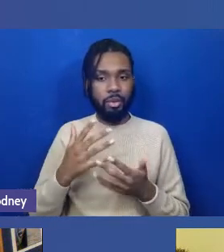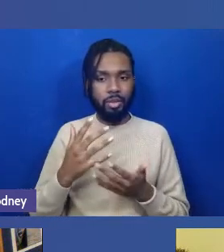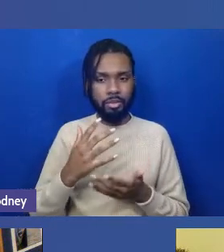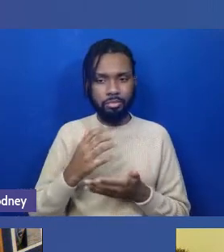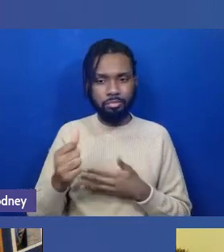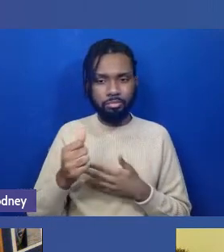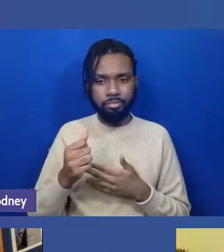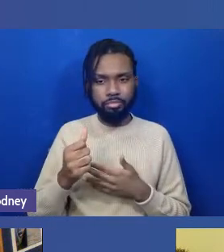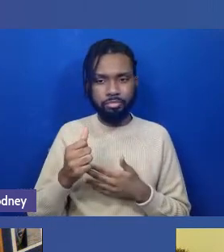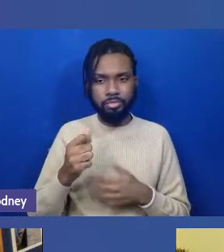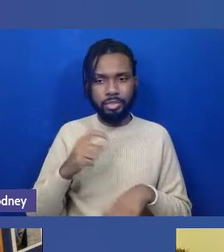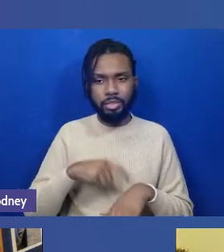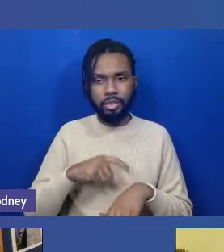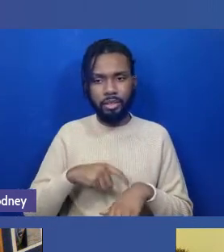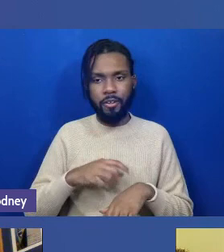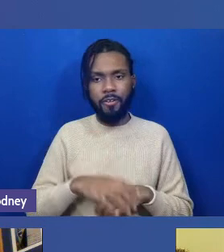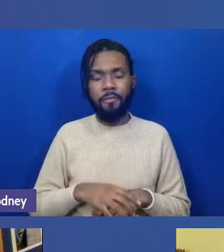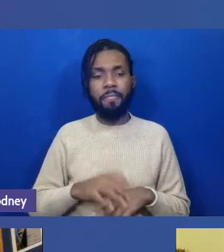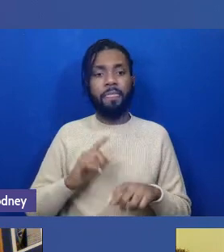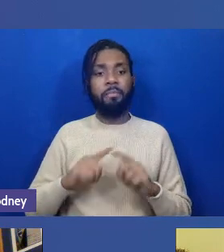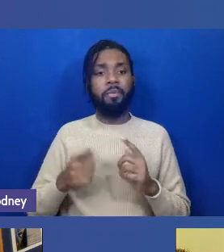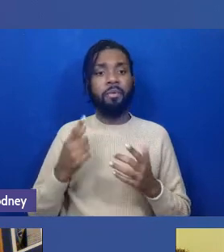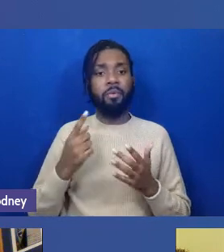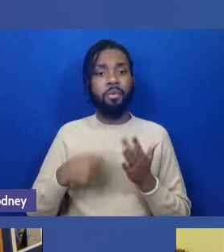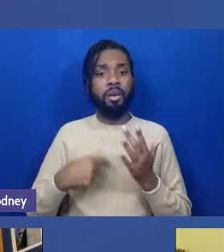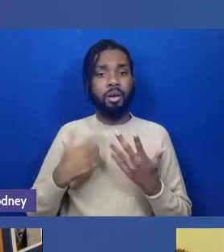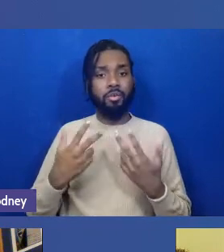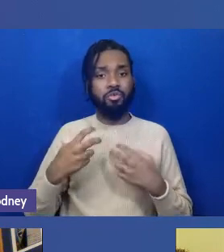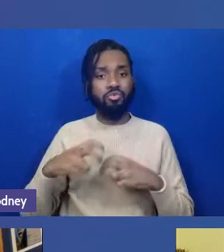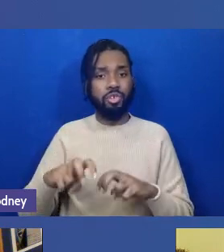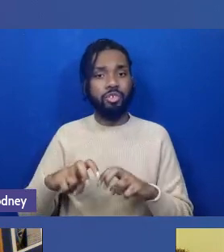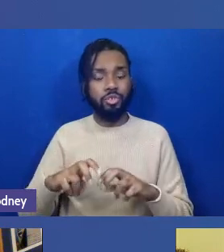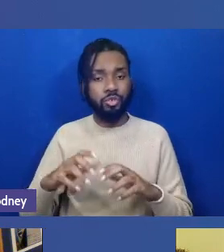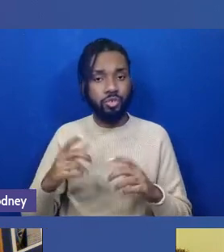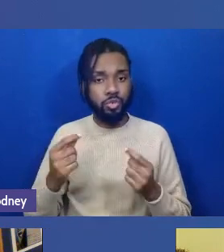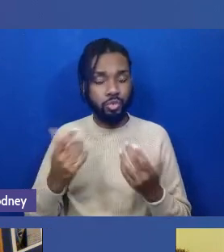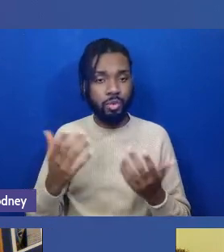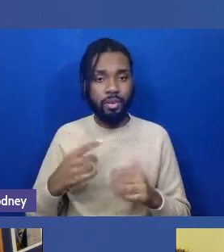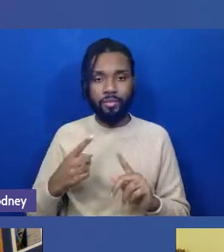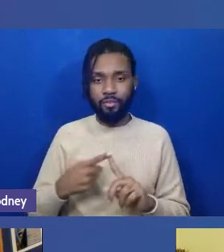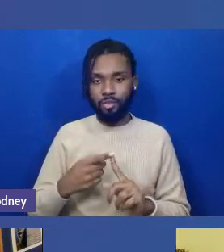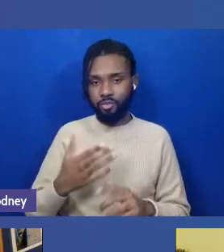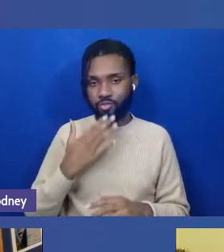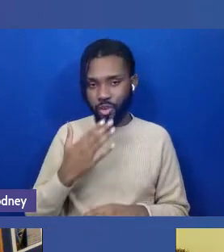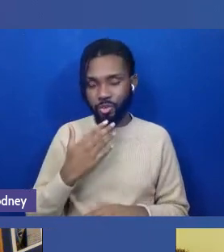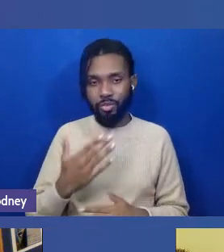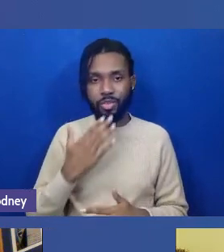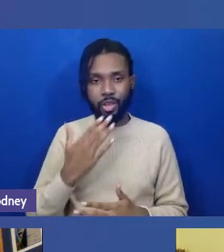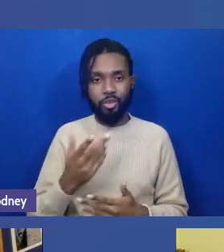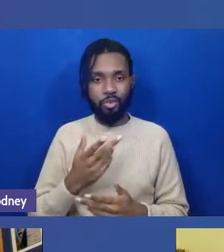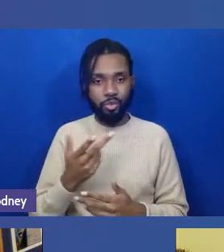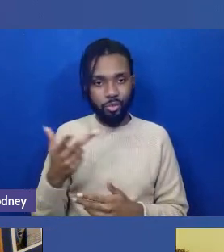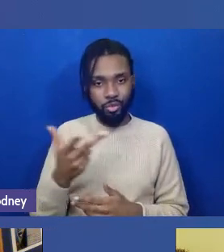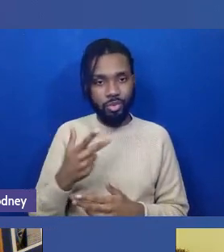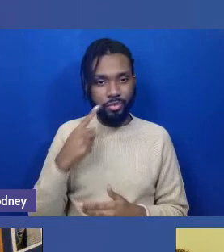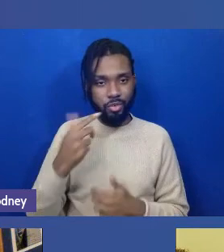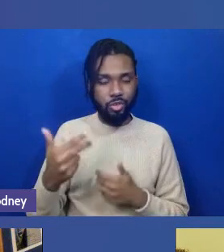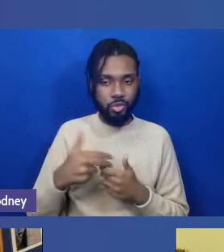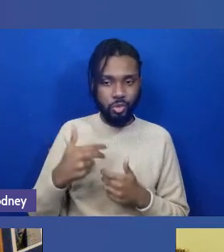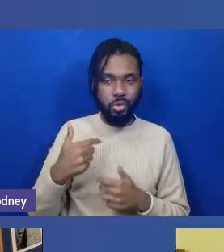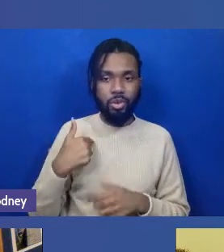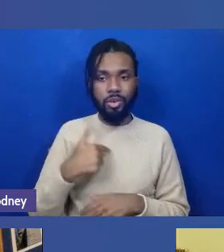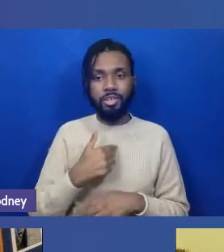want to transition to is first gratitude. Thank you so much to the three of you for joining and sharing